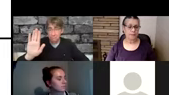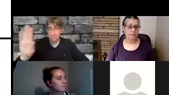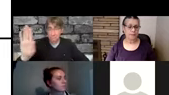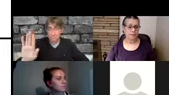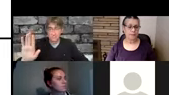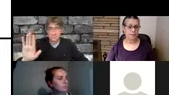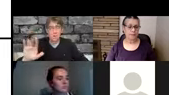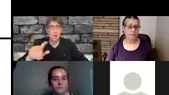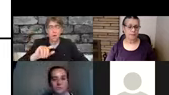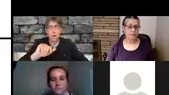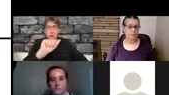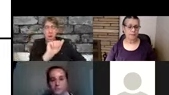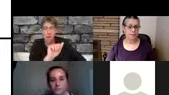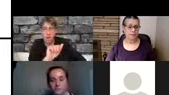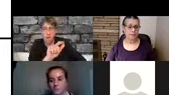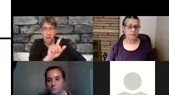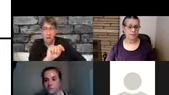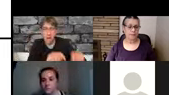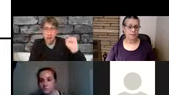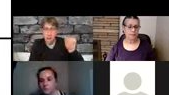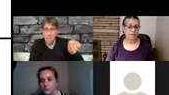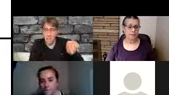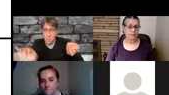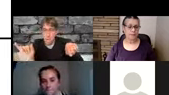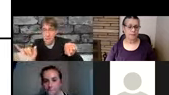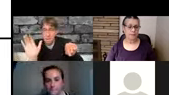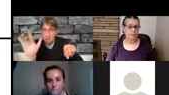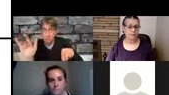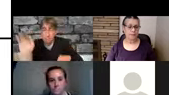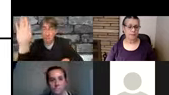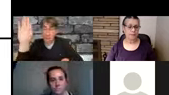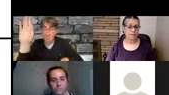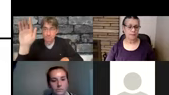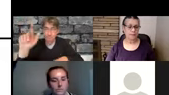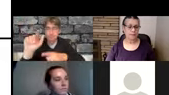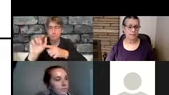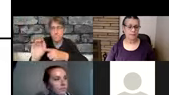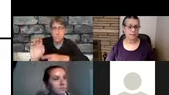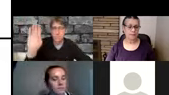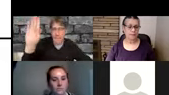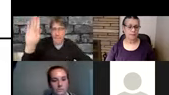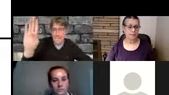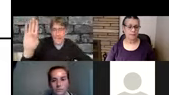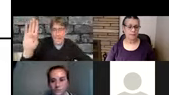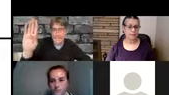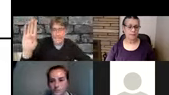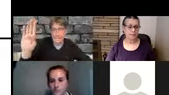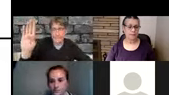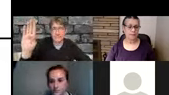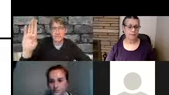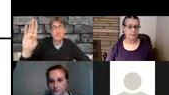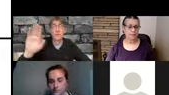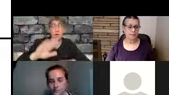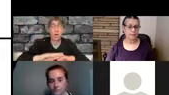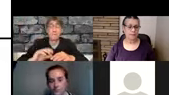the raise hand button in the bottom center of your screen. If you're on a mobile device, you're going to tap the raise hand